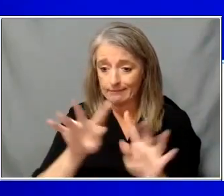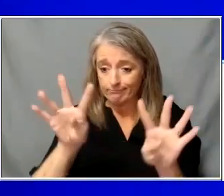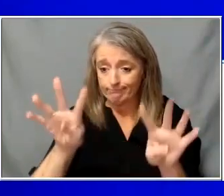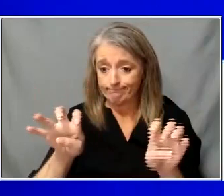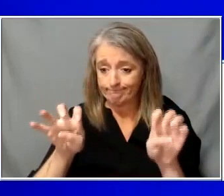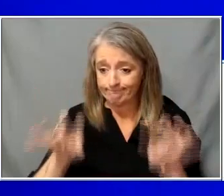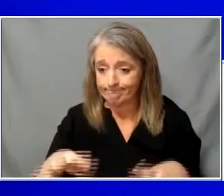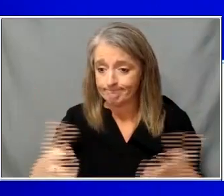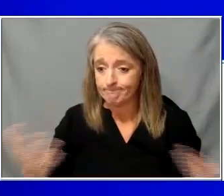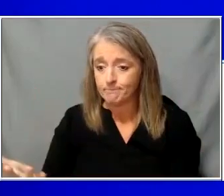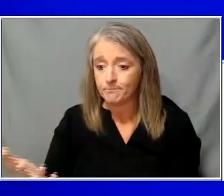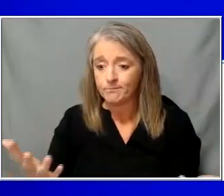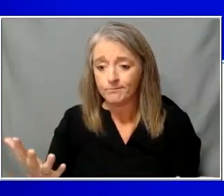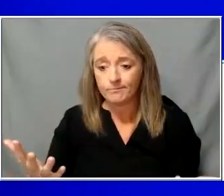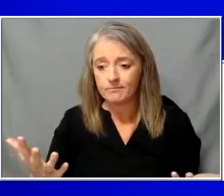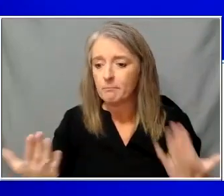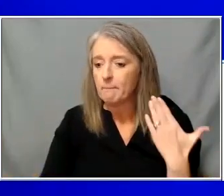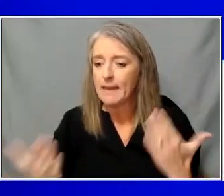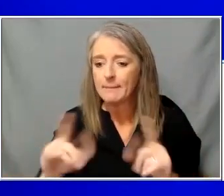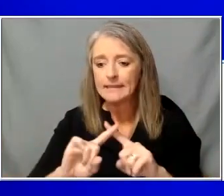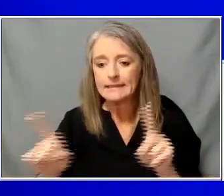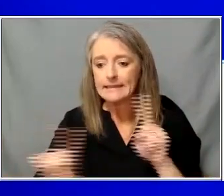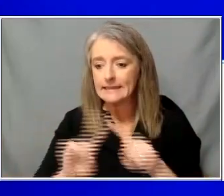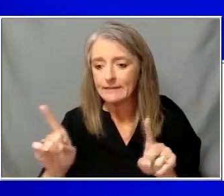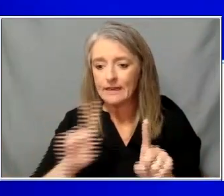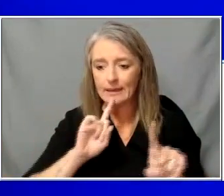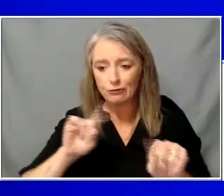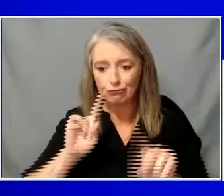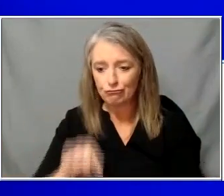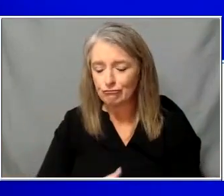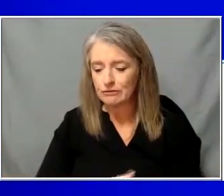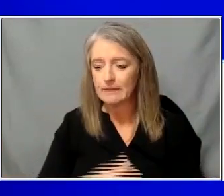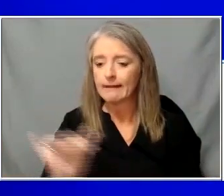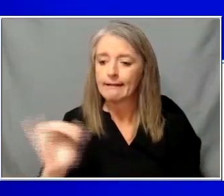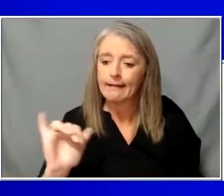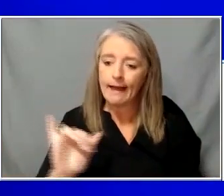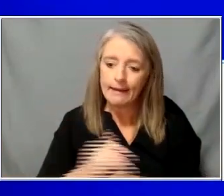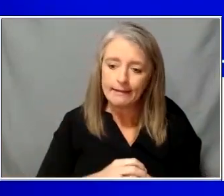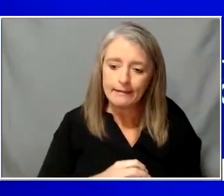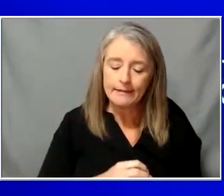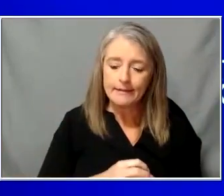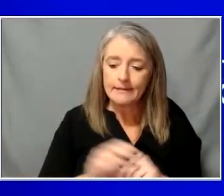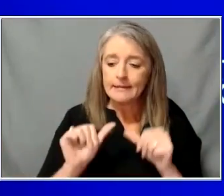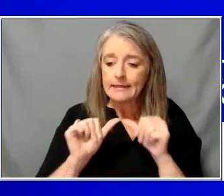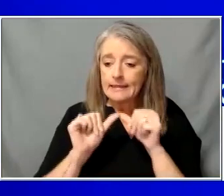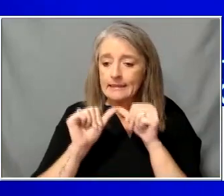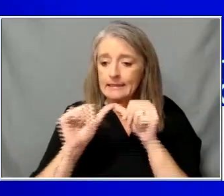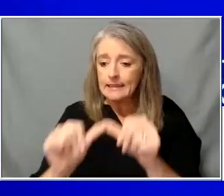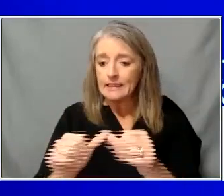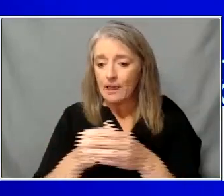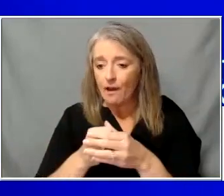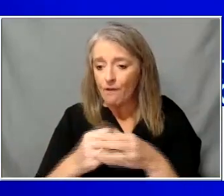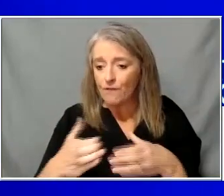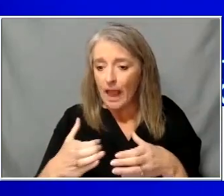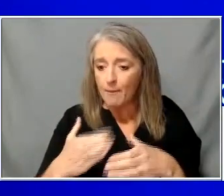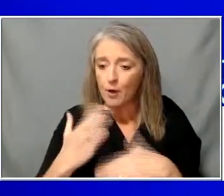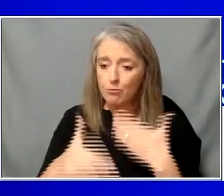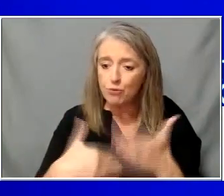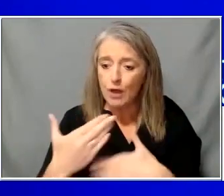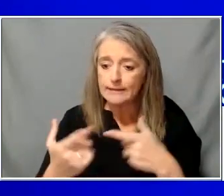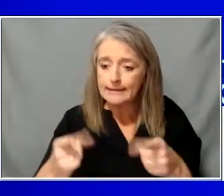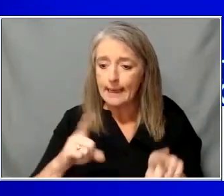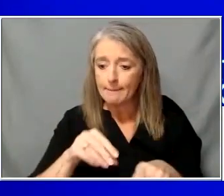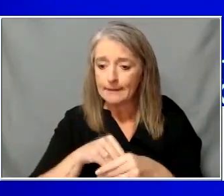It's probably a multitude of different different answers, like continued inflammatory process that's going on,